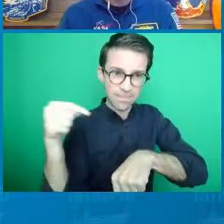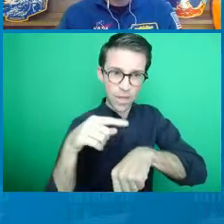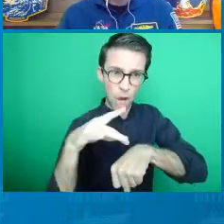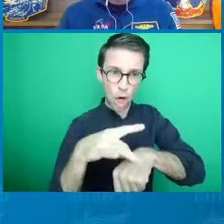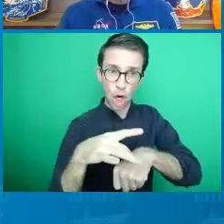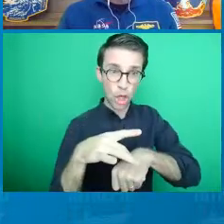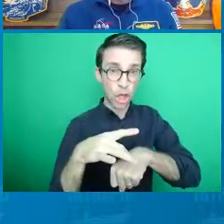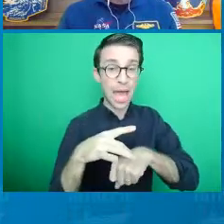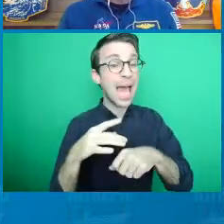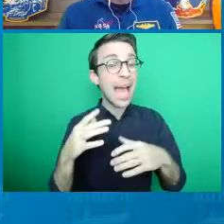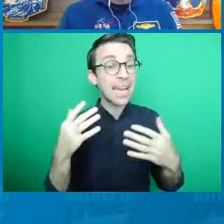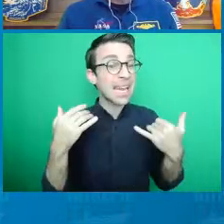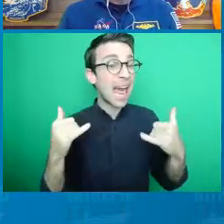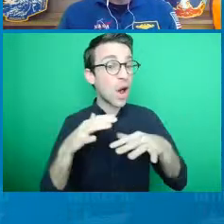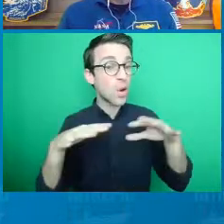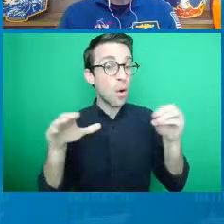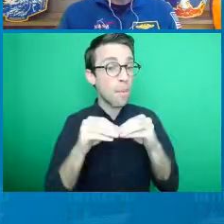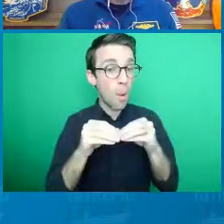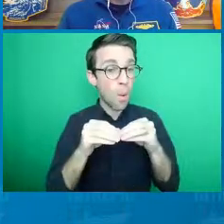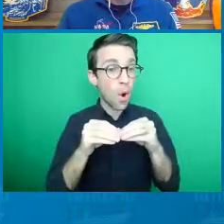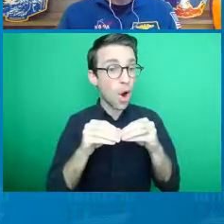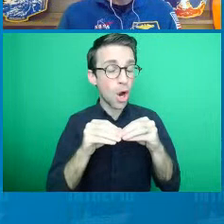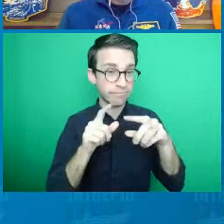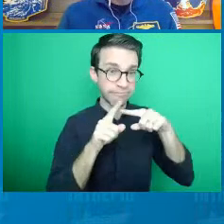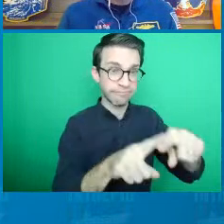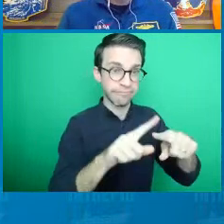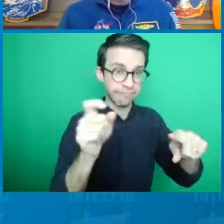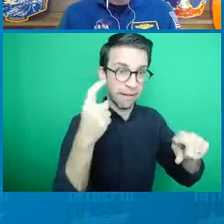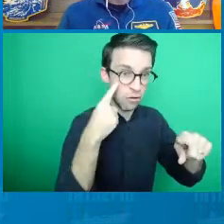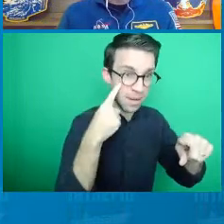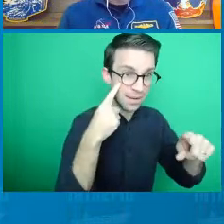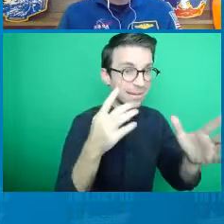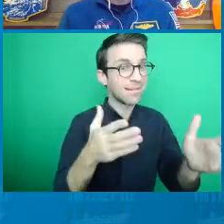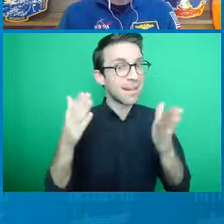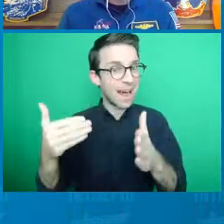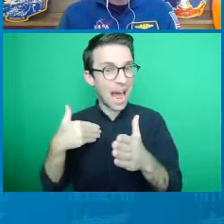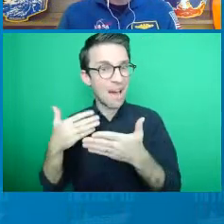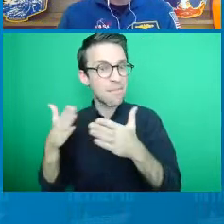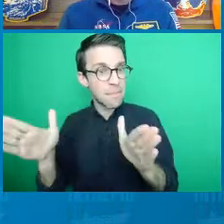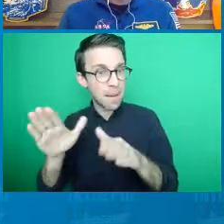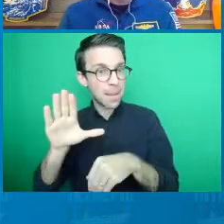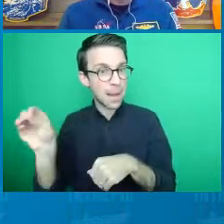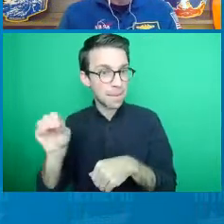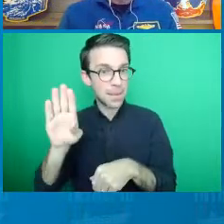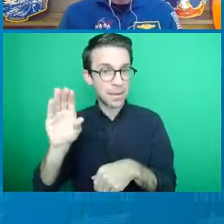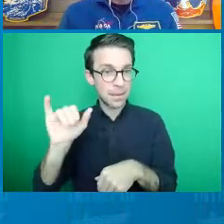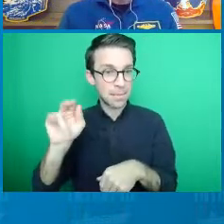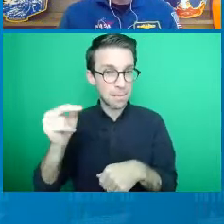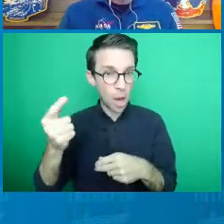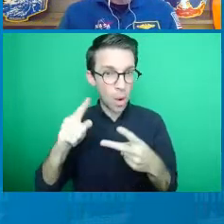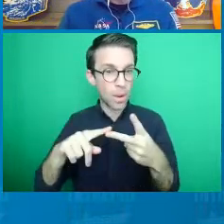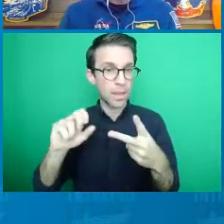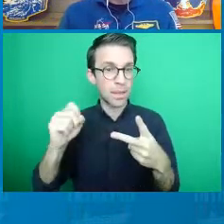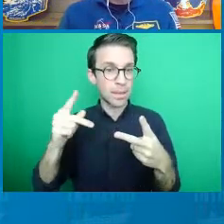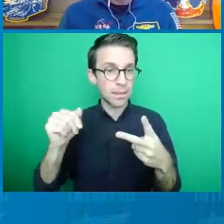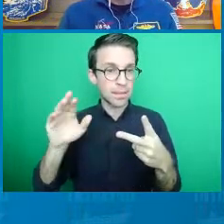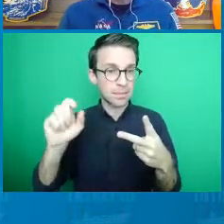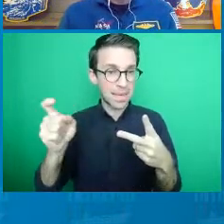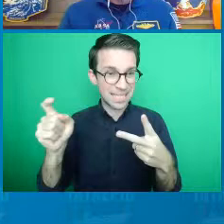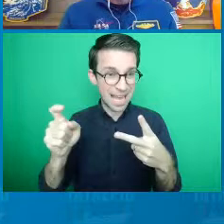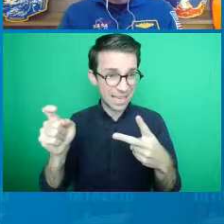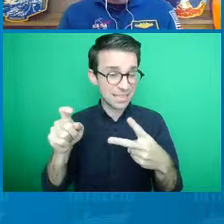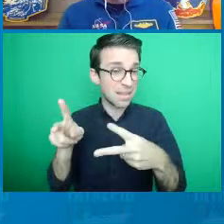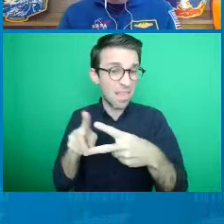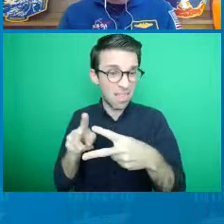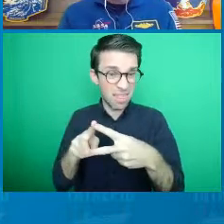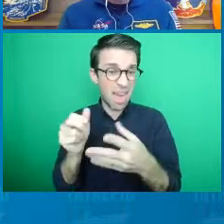to get us there. So we have Boeing and SpaceX building commercial vehicles that take us to low Earth orbit. SpaceX has already